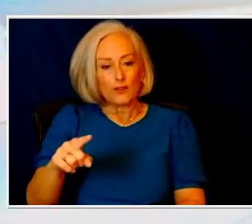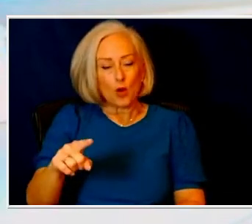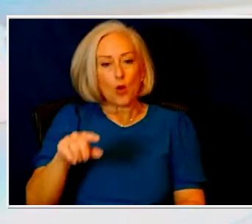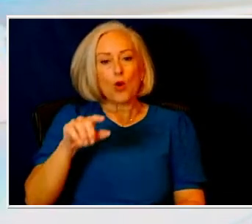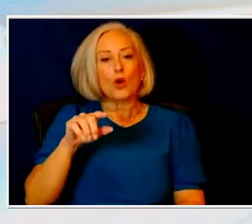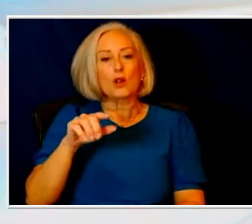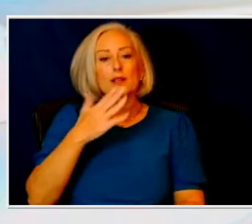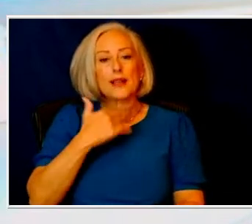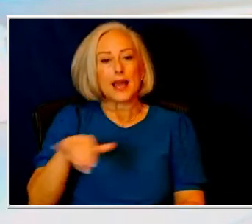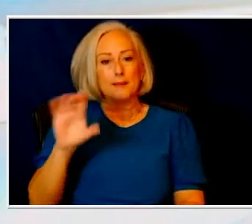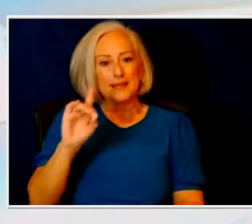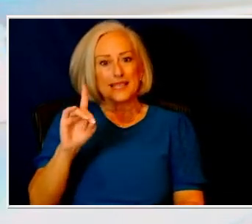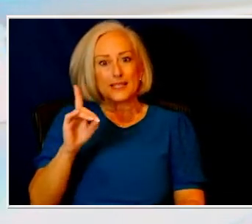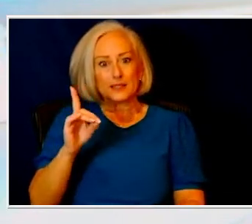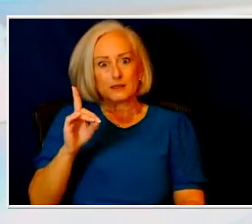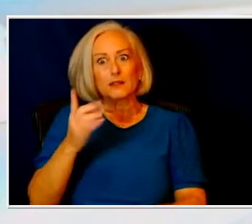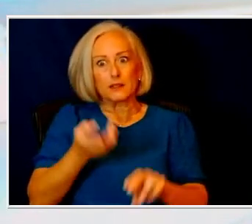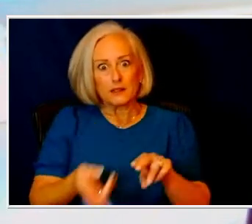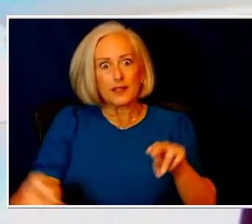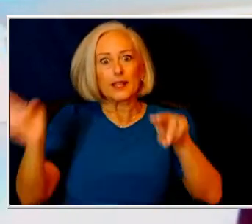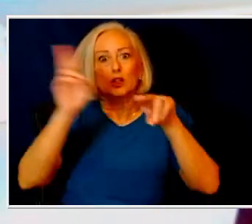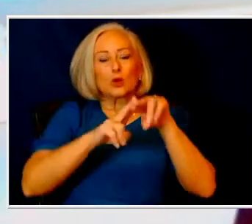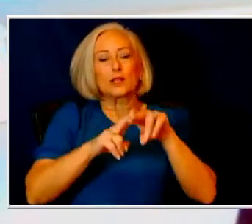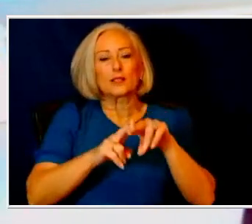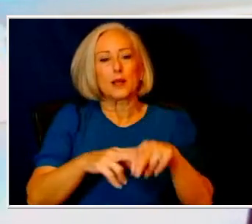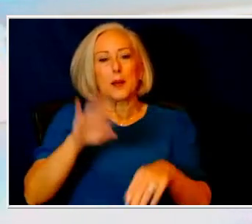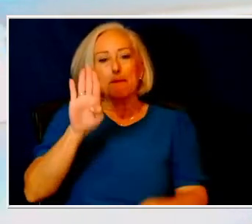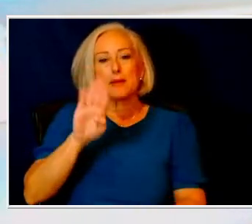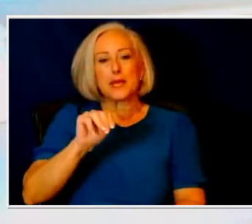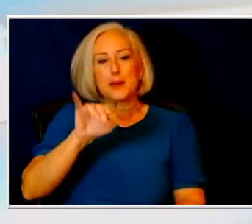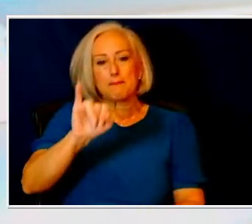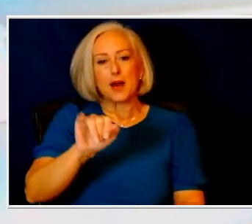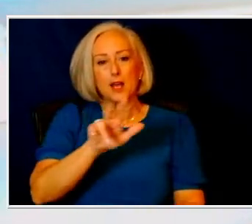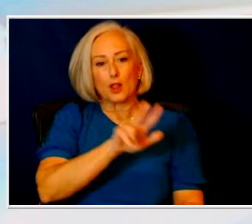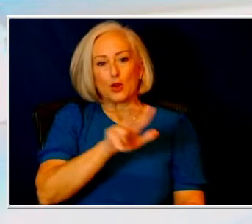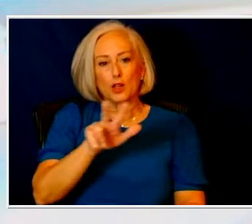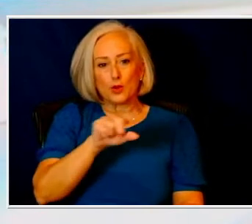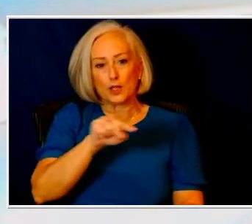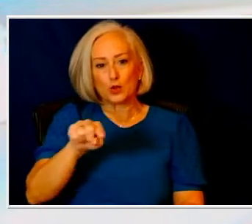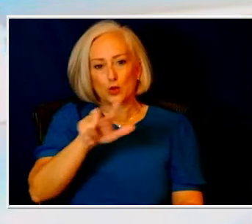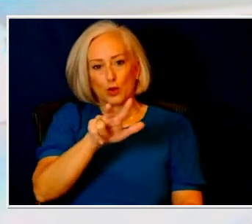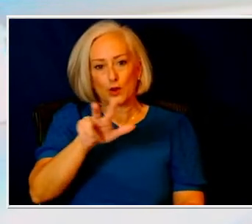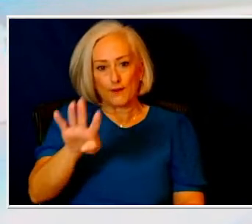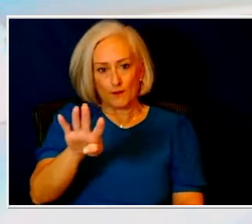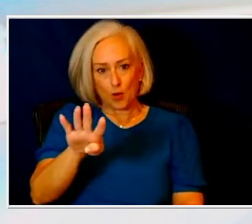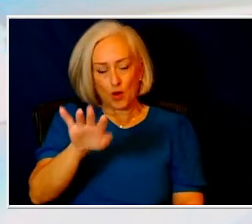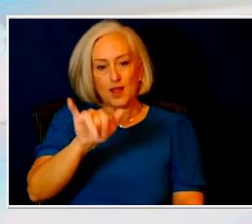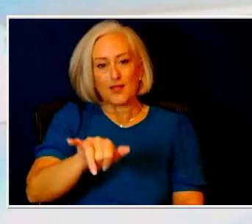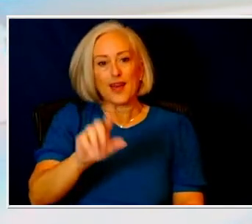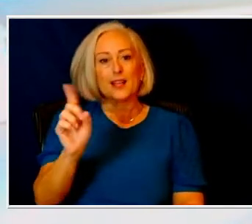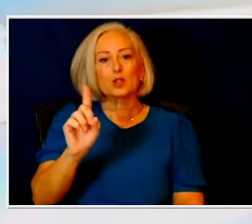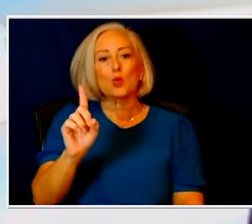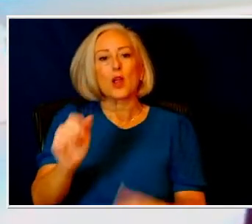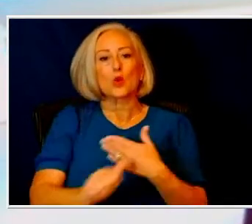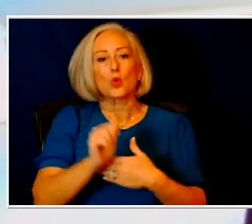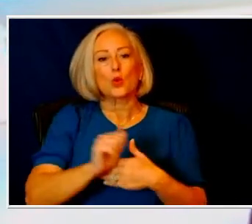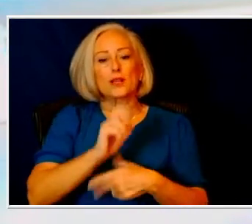dramatically. Around a BMI of 33 to 34 in North America is where the risk for type 2 diabetes goes